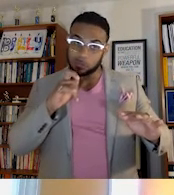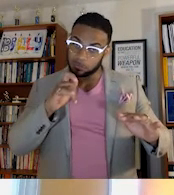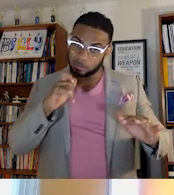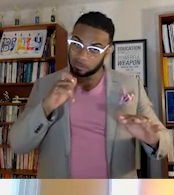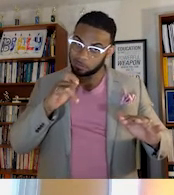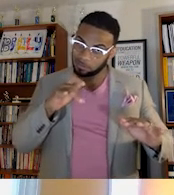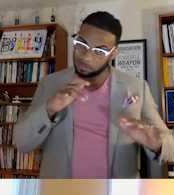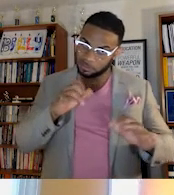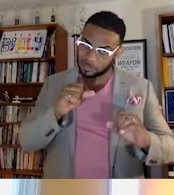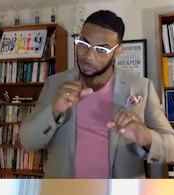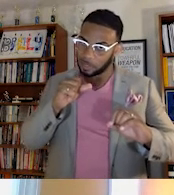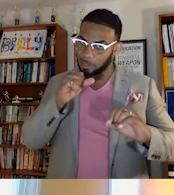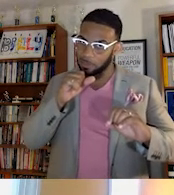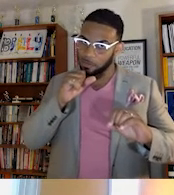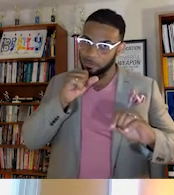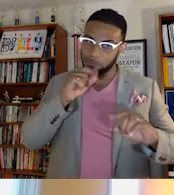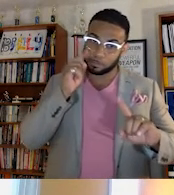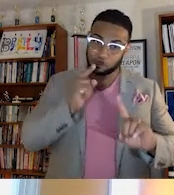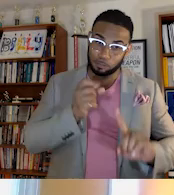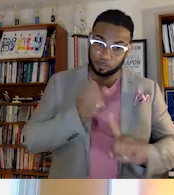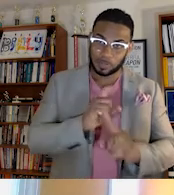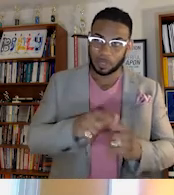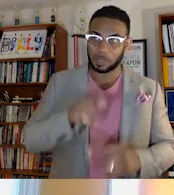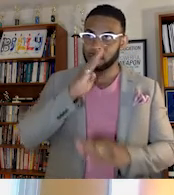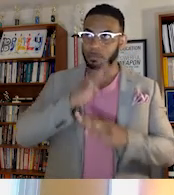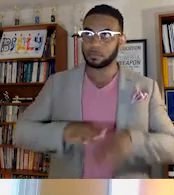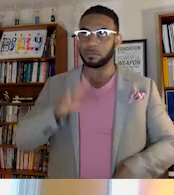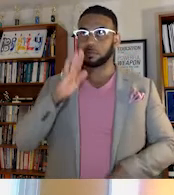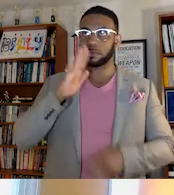at too many points and get silenced.